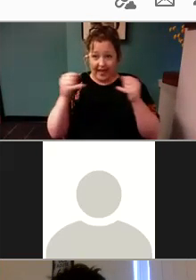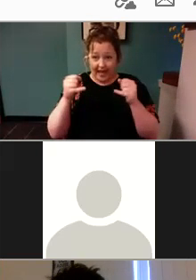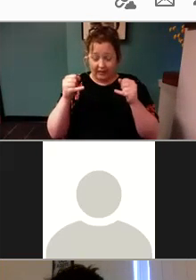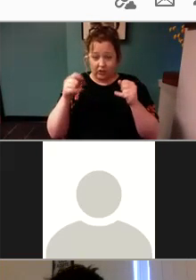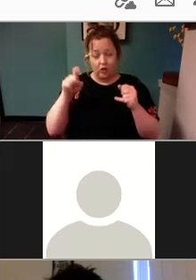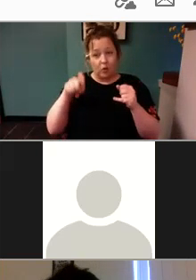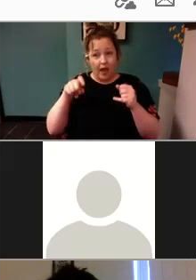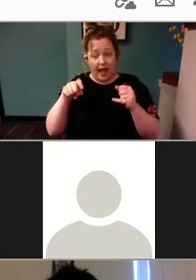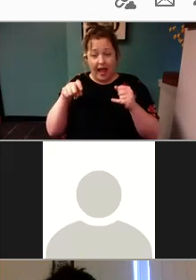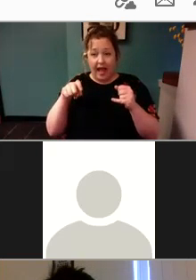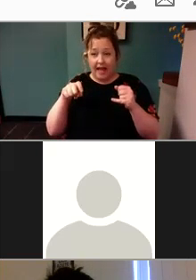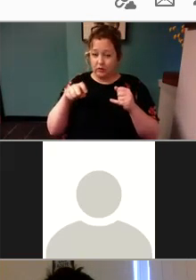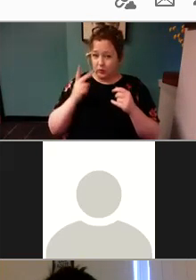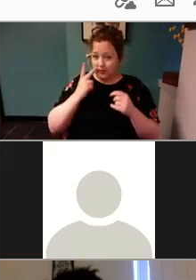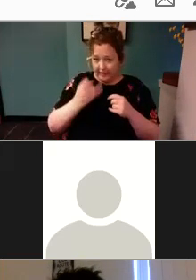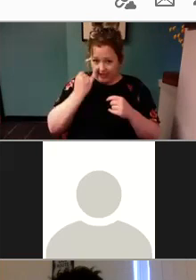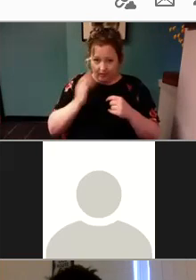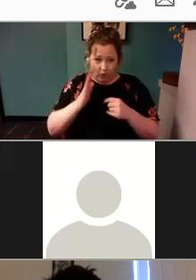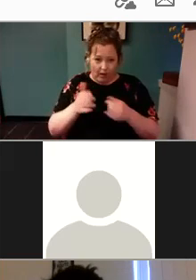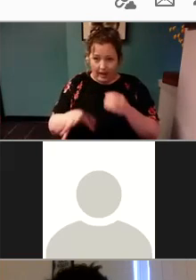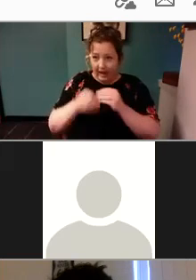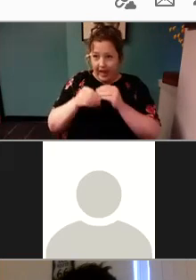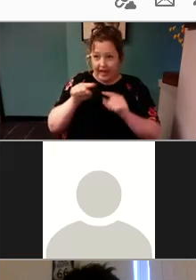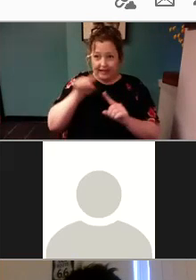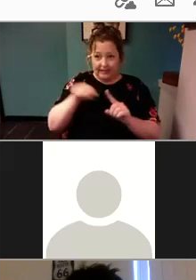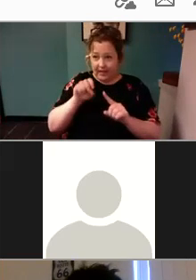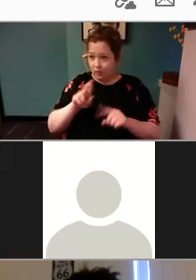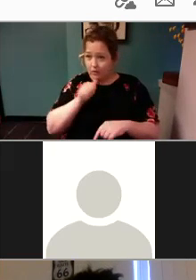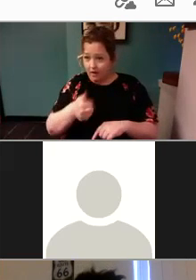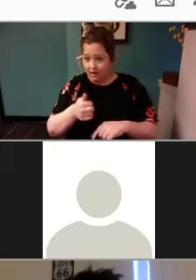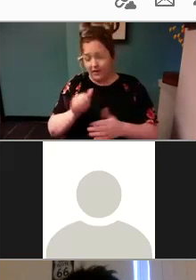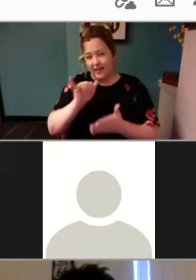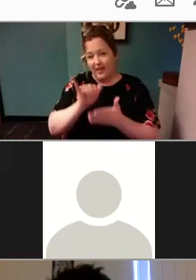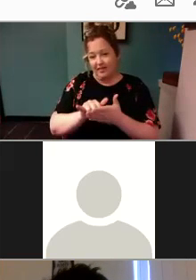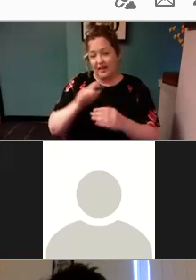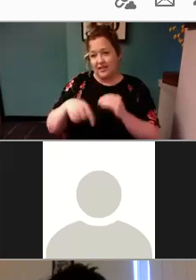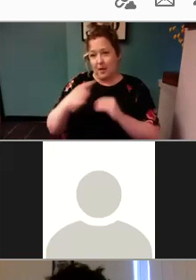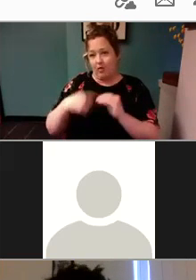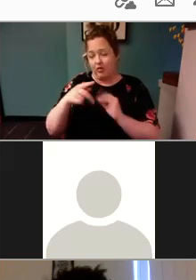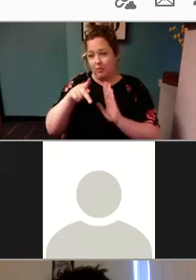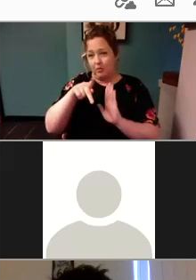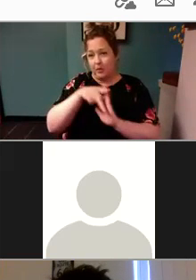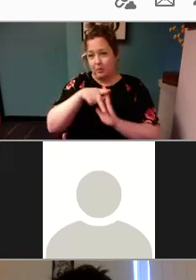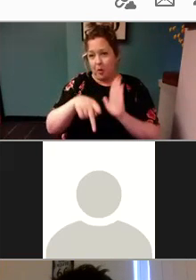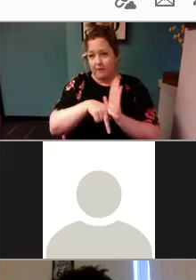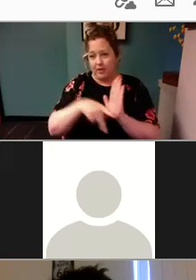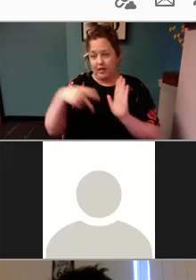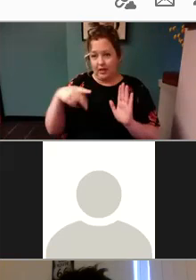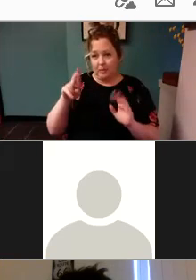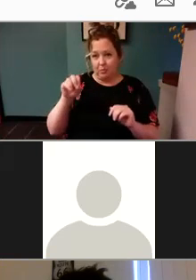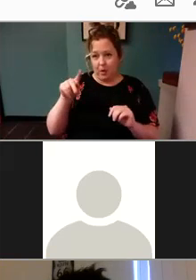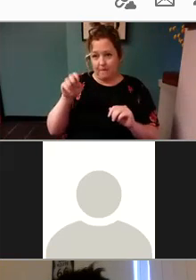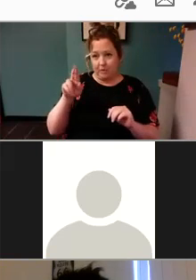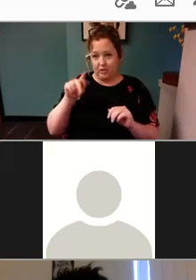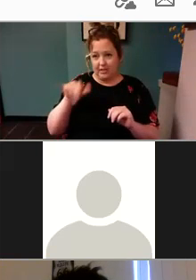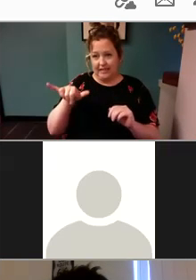depends upon this property in order to figure out which edges to pick. Right. Okay. So yes, the tree part is